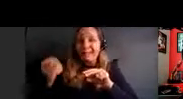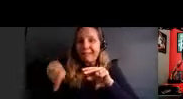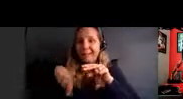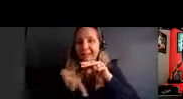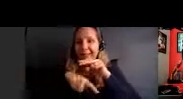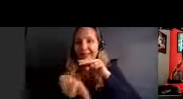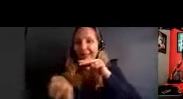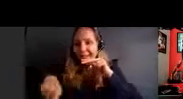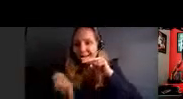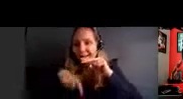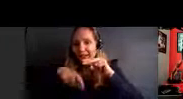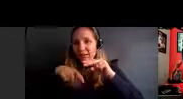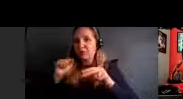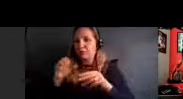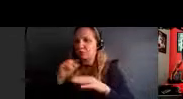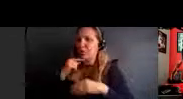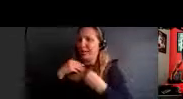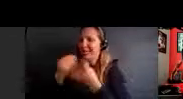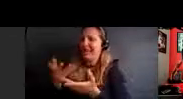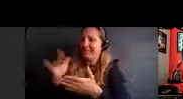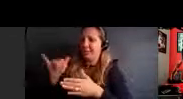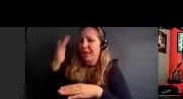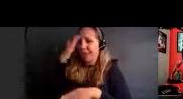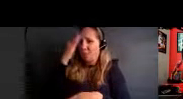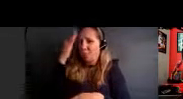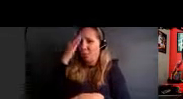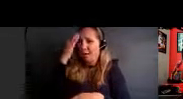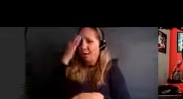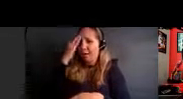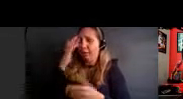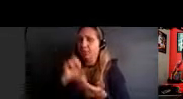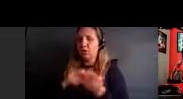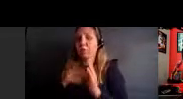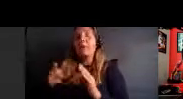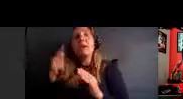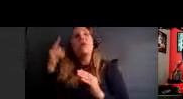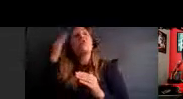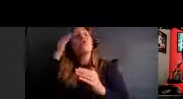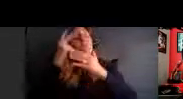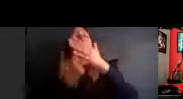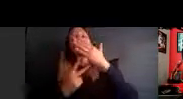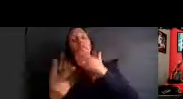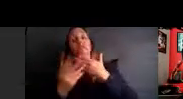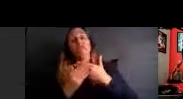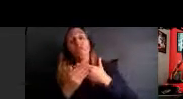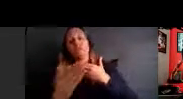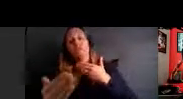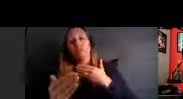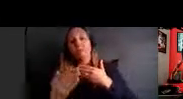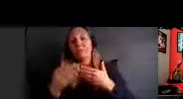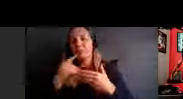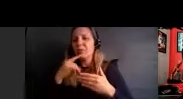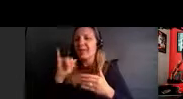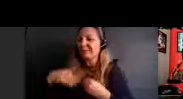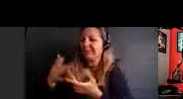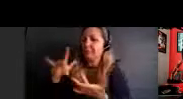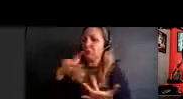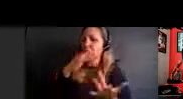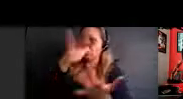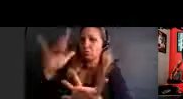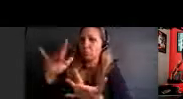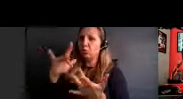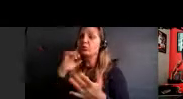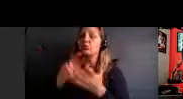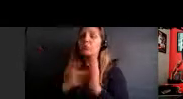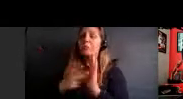sudden. So give them that sort of peace of mind. Give them a little bit of a tour of what's there, just so that they can assess and understand the space and navigate it on